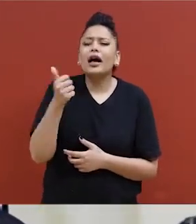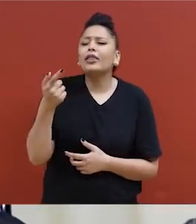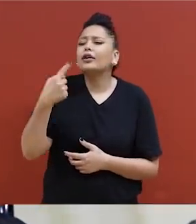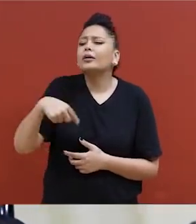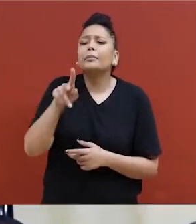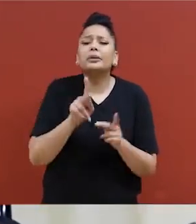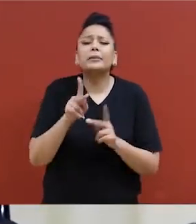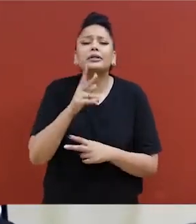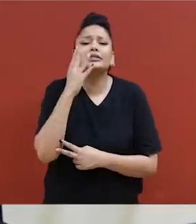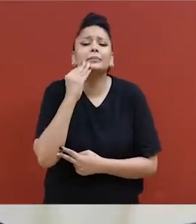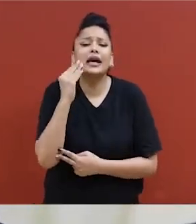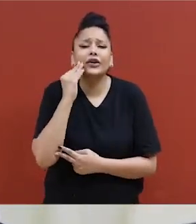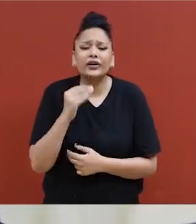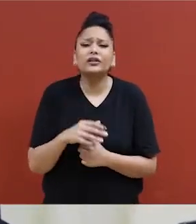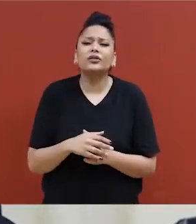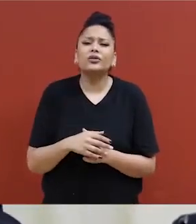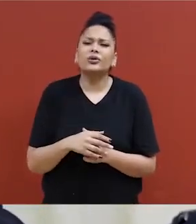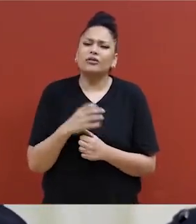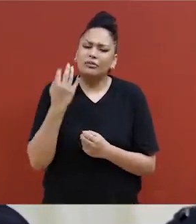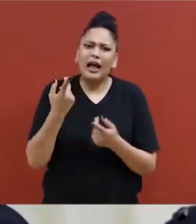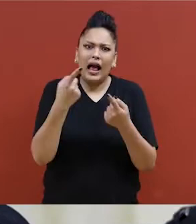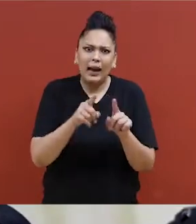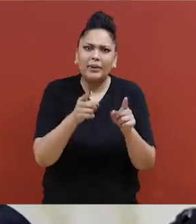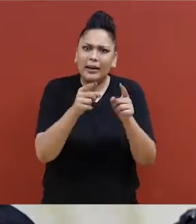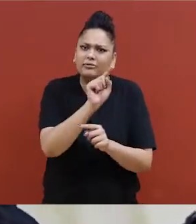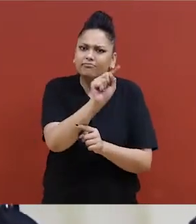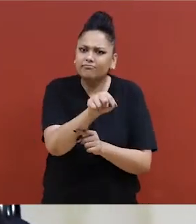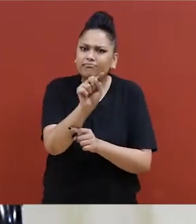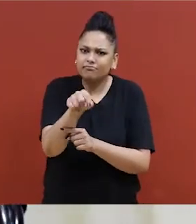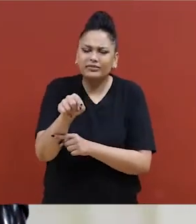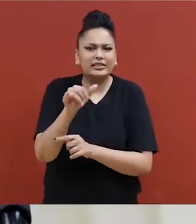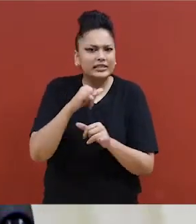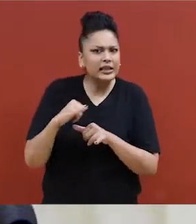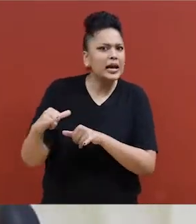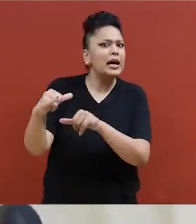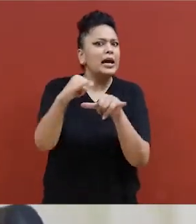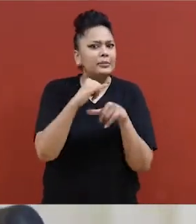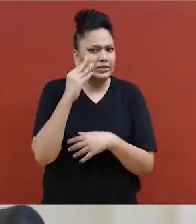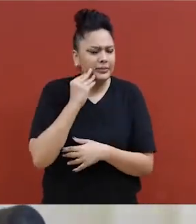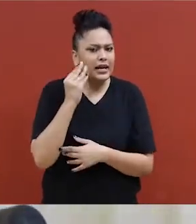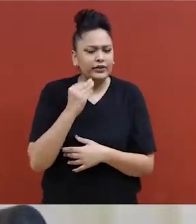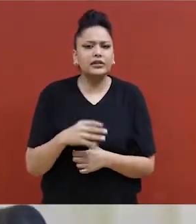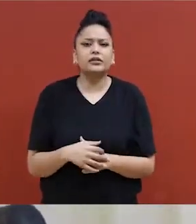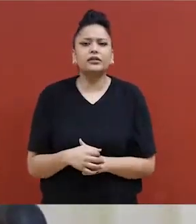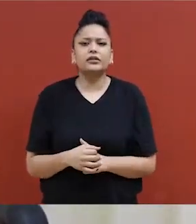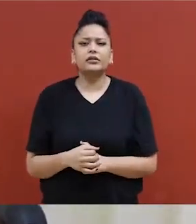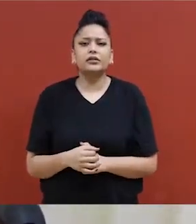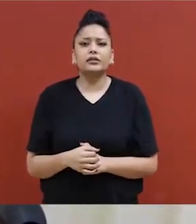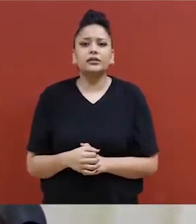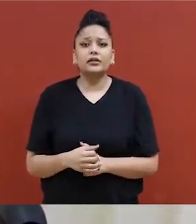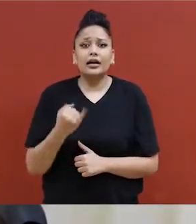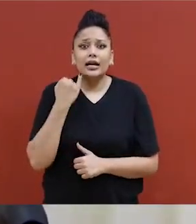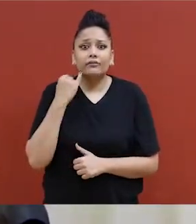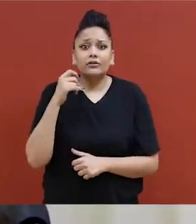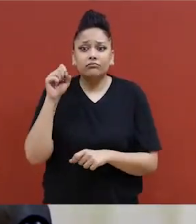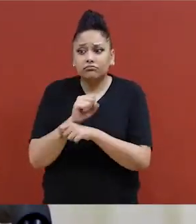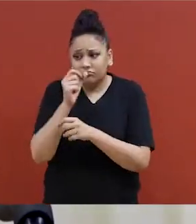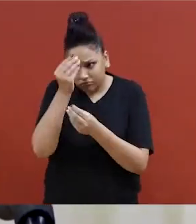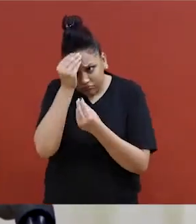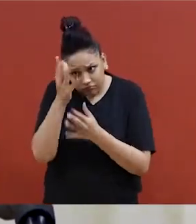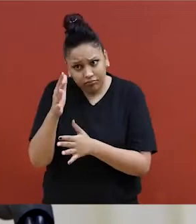I've had, and I think many of us have had, is not being